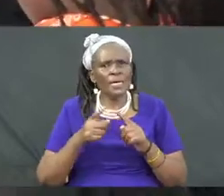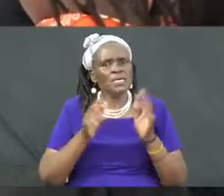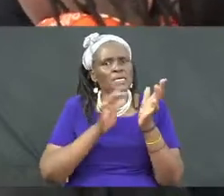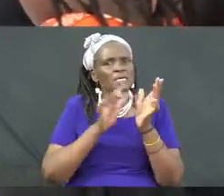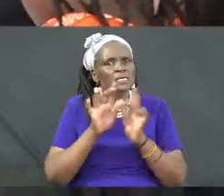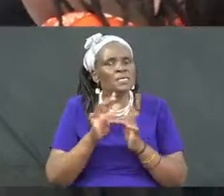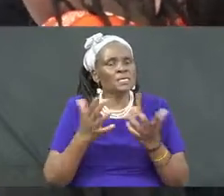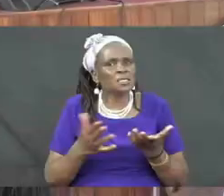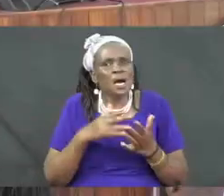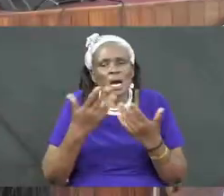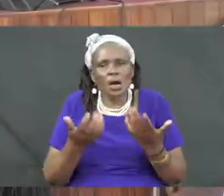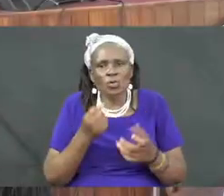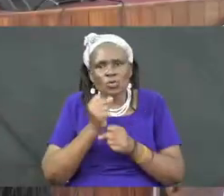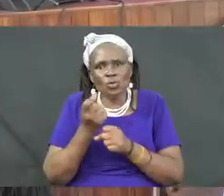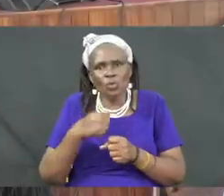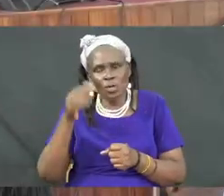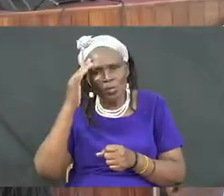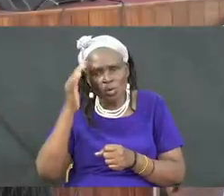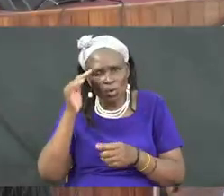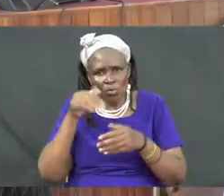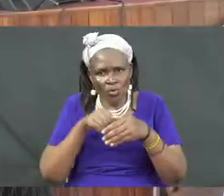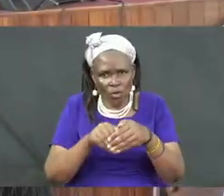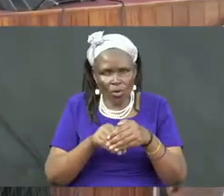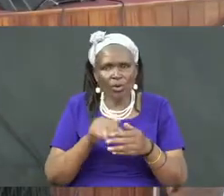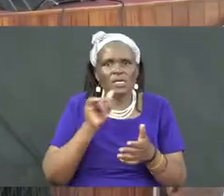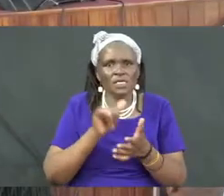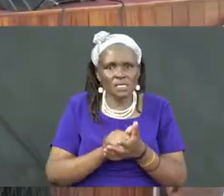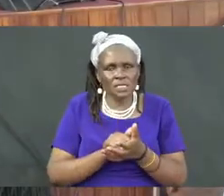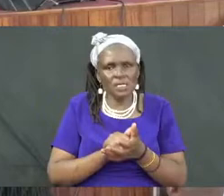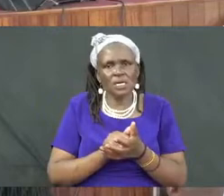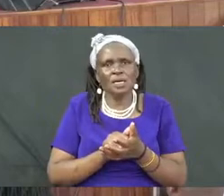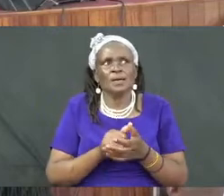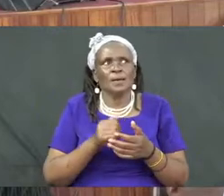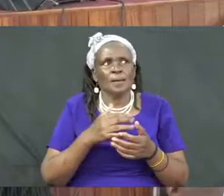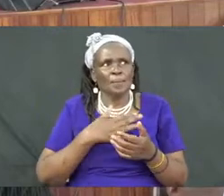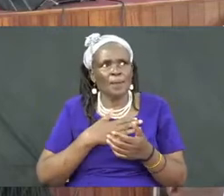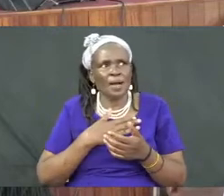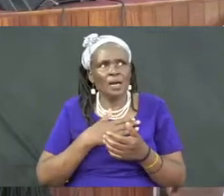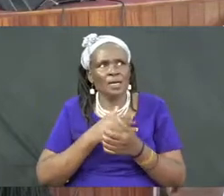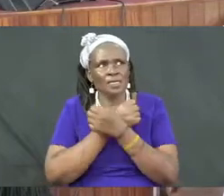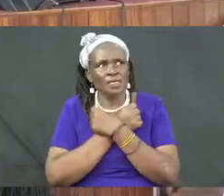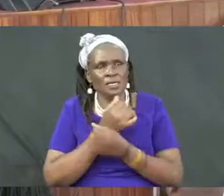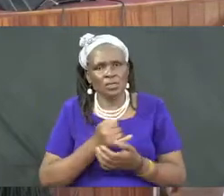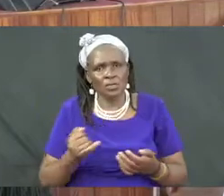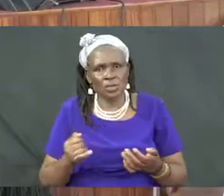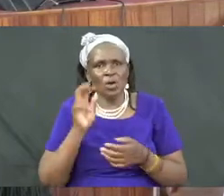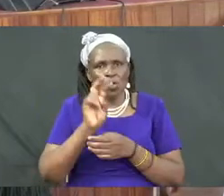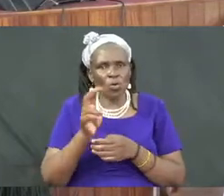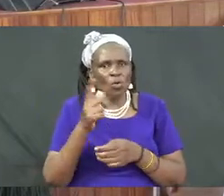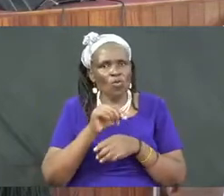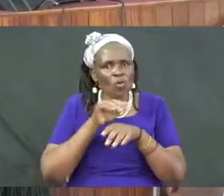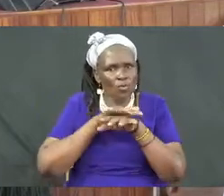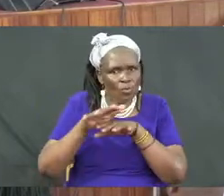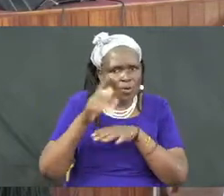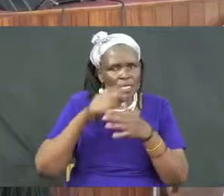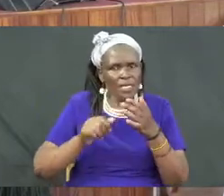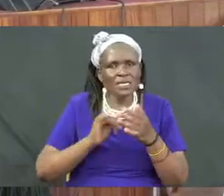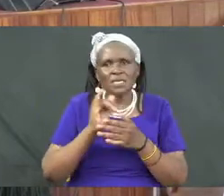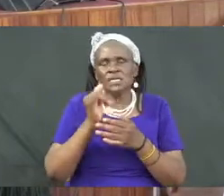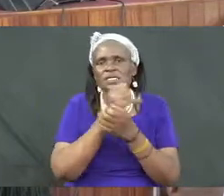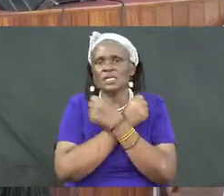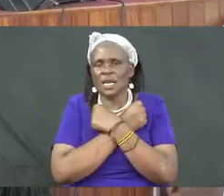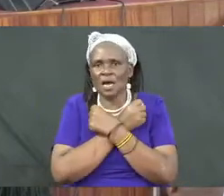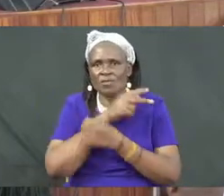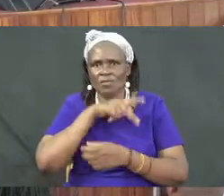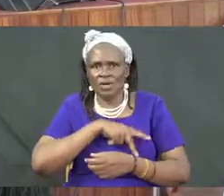to follow? It's simple, my dear children. Look for influencers who lead with love,